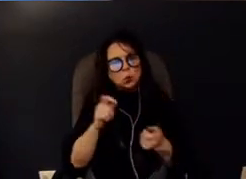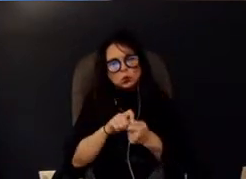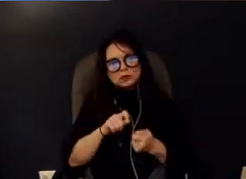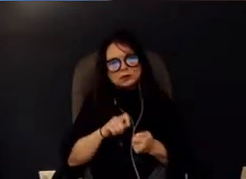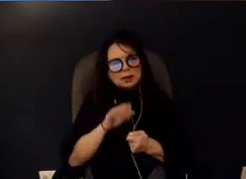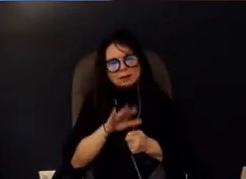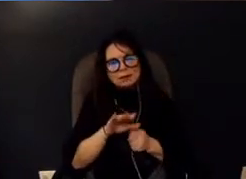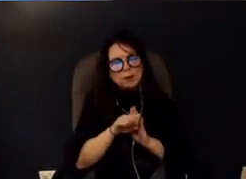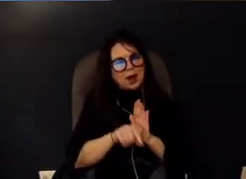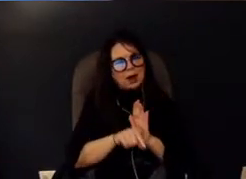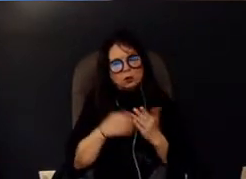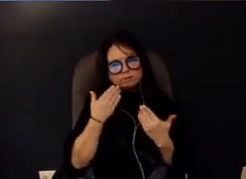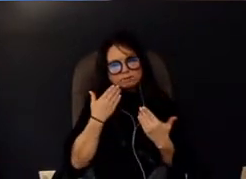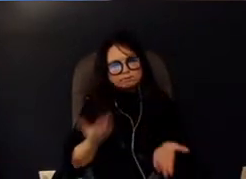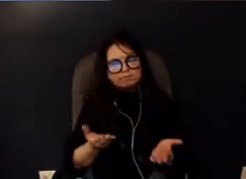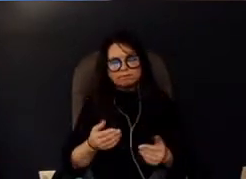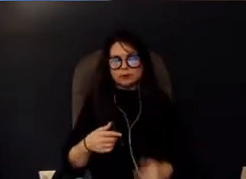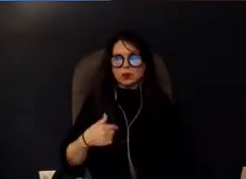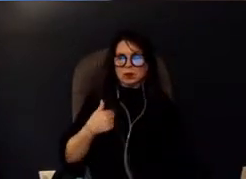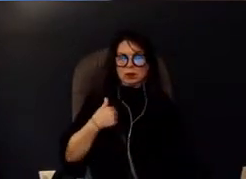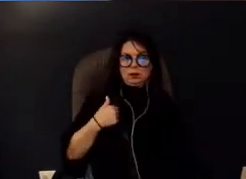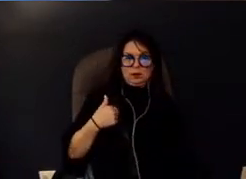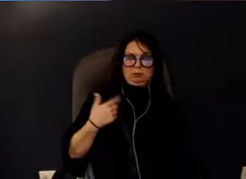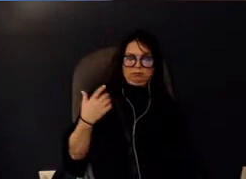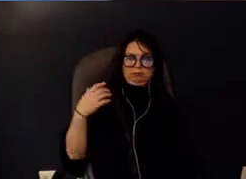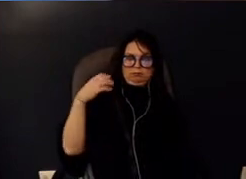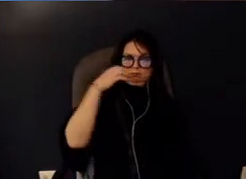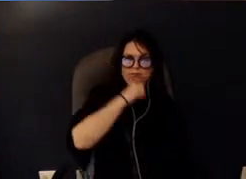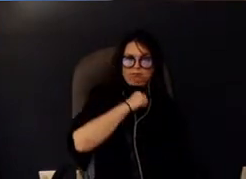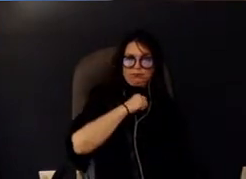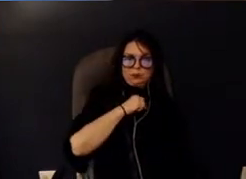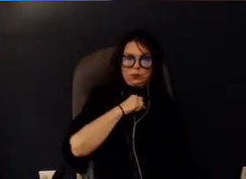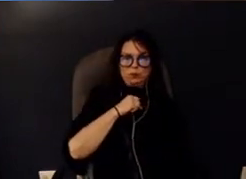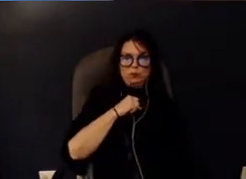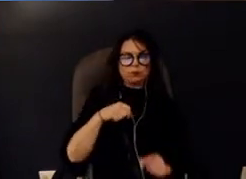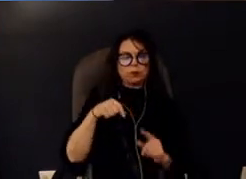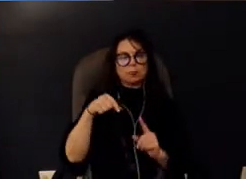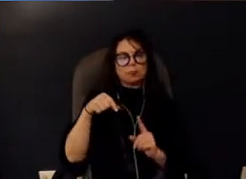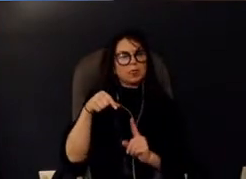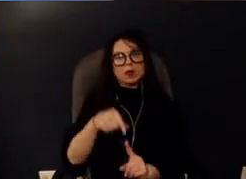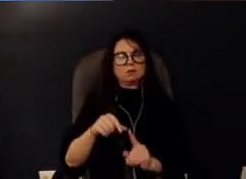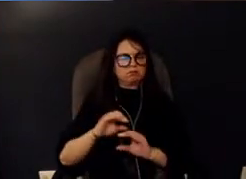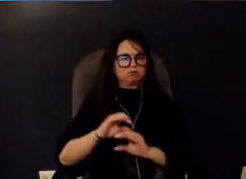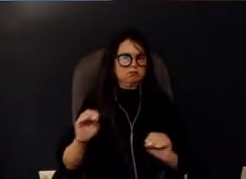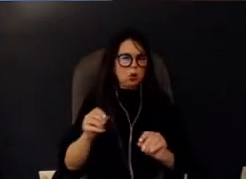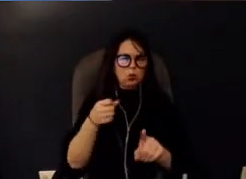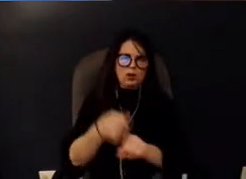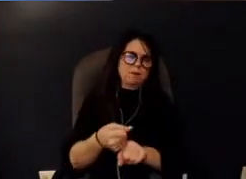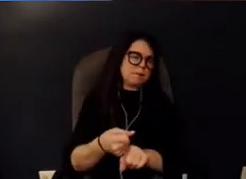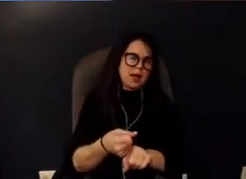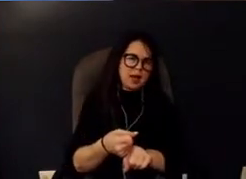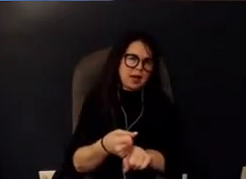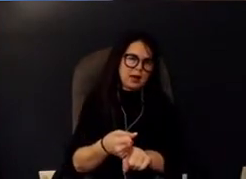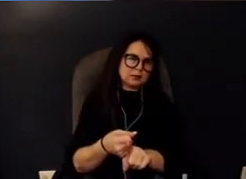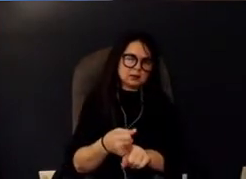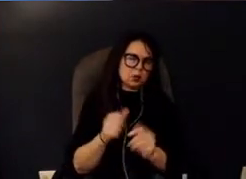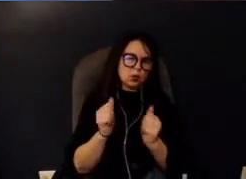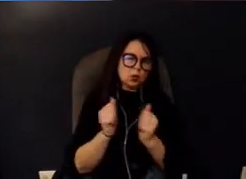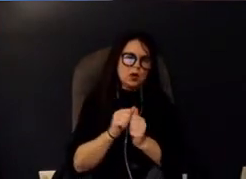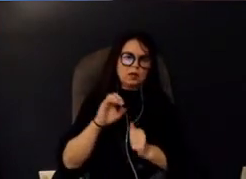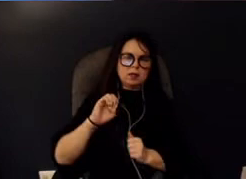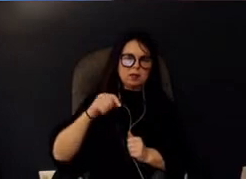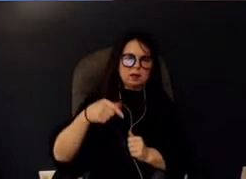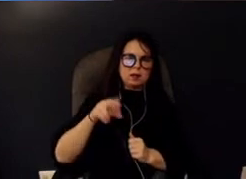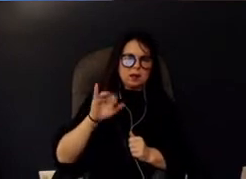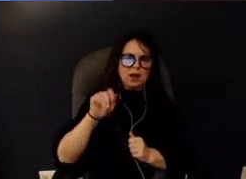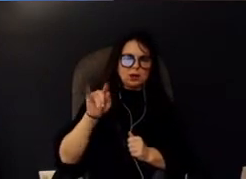my assumption that this would have absolutely no impact on equity issues at all, and it's in no way the council saying this